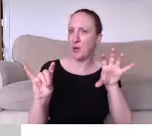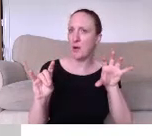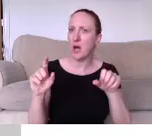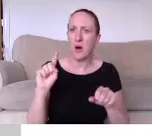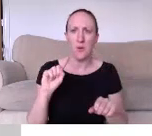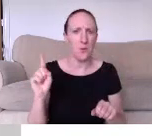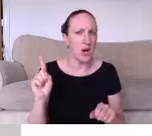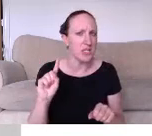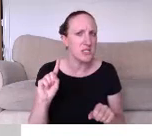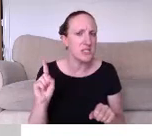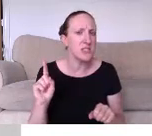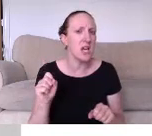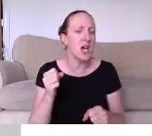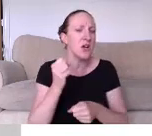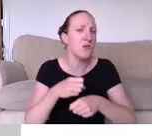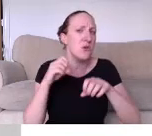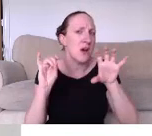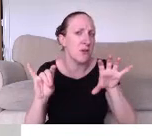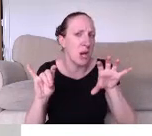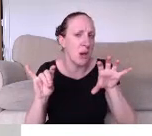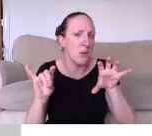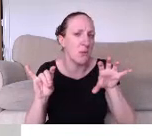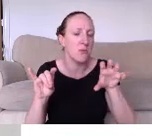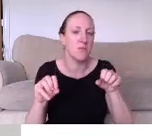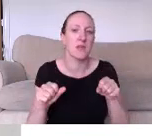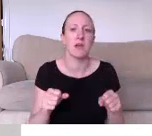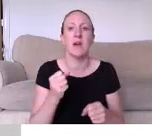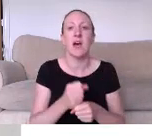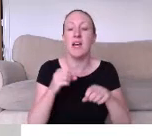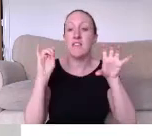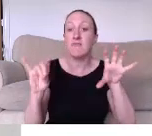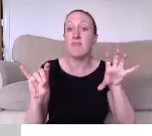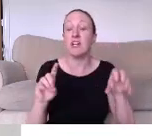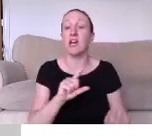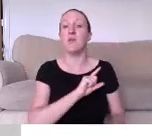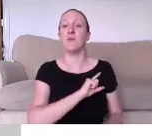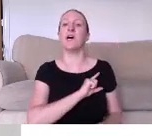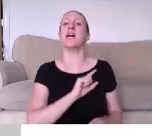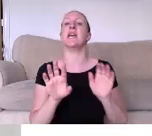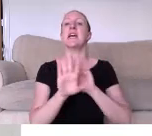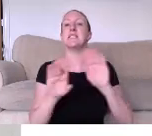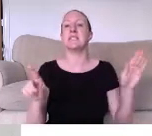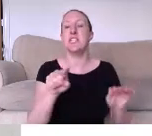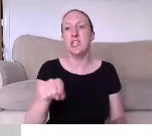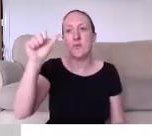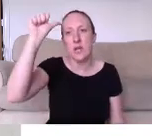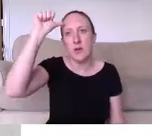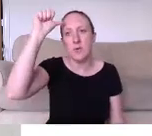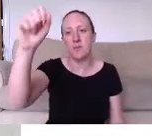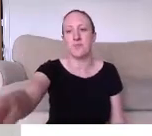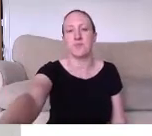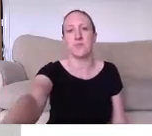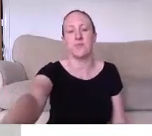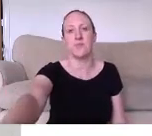Gruffalo? What's a Gruffalo?" "A Gruffalo? Why, didn't you